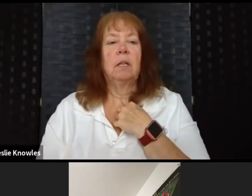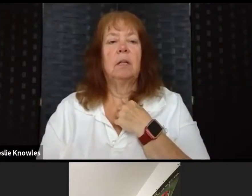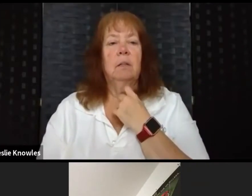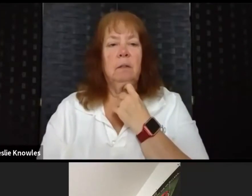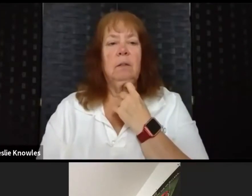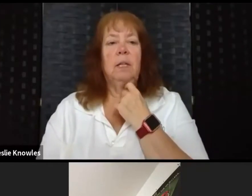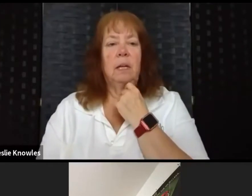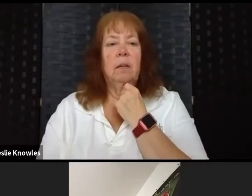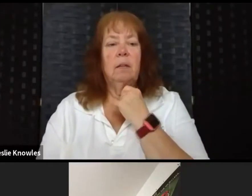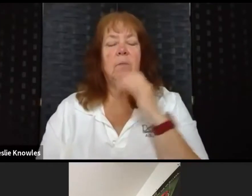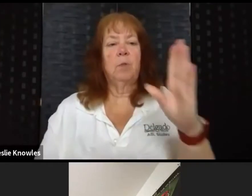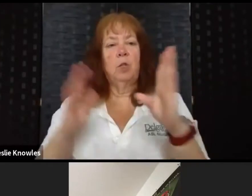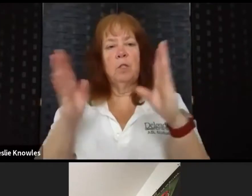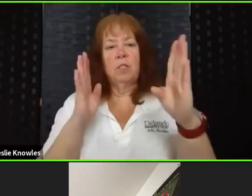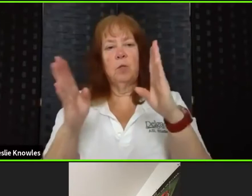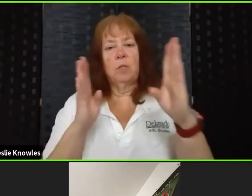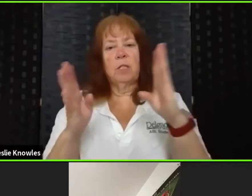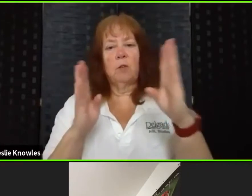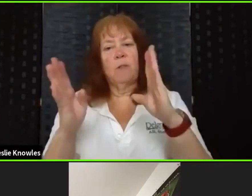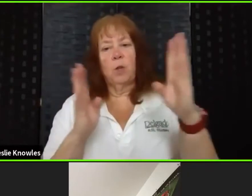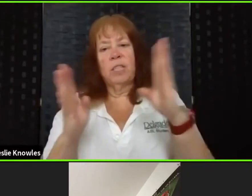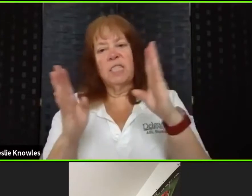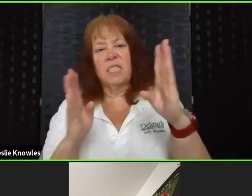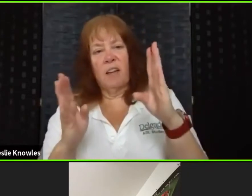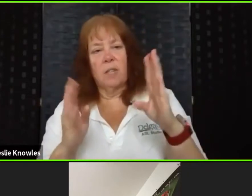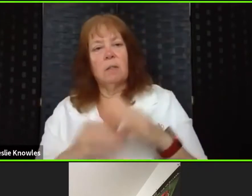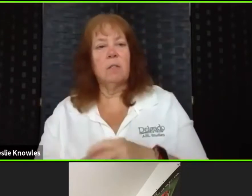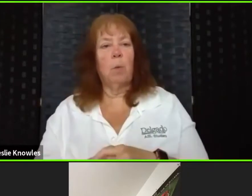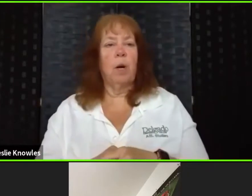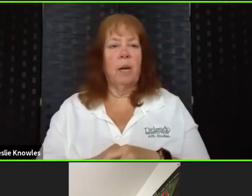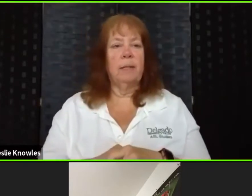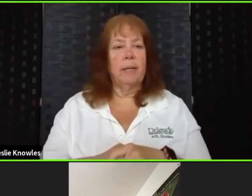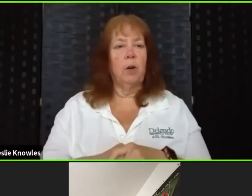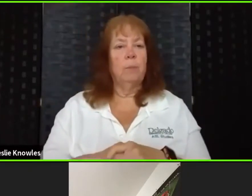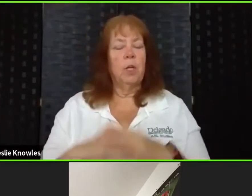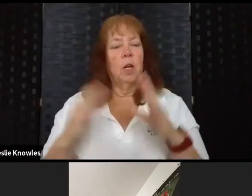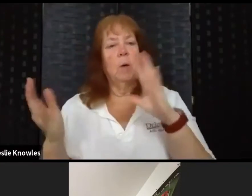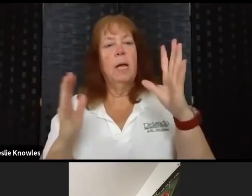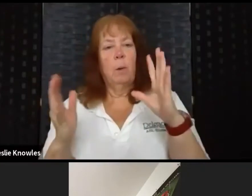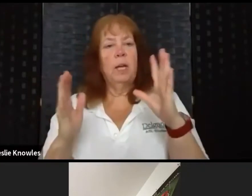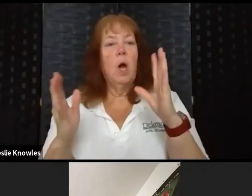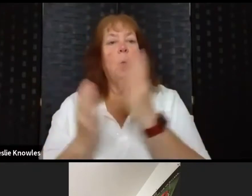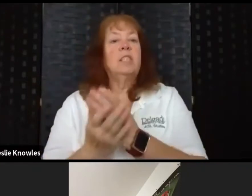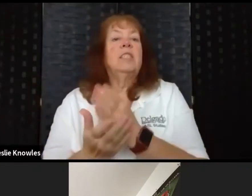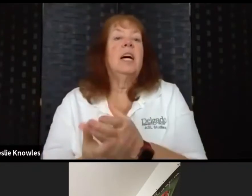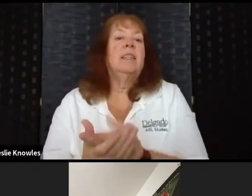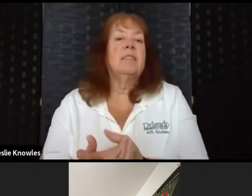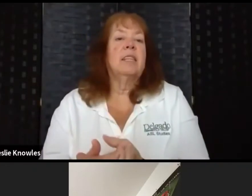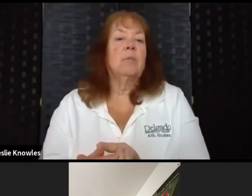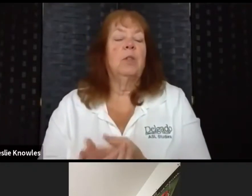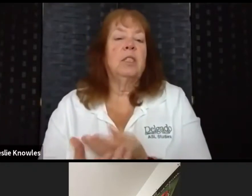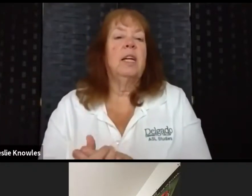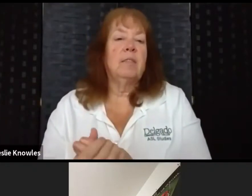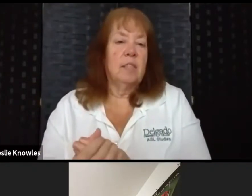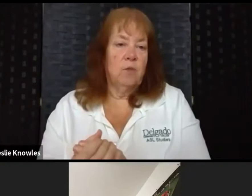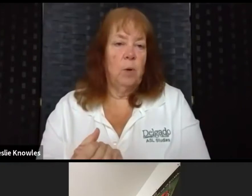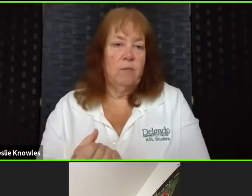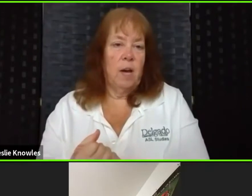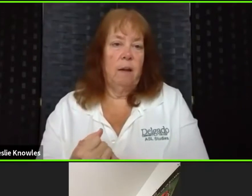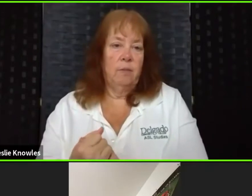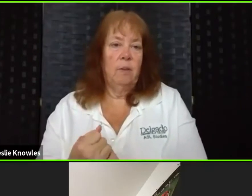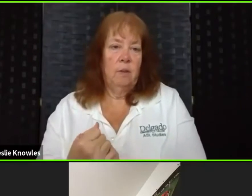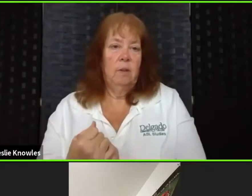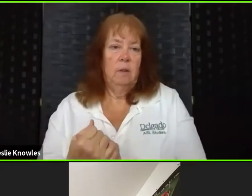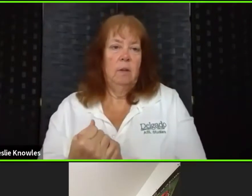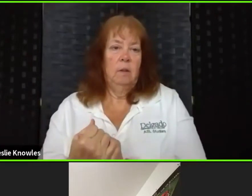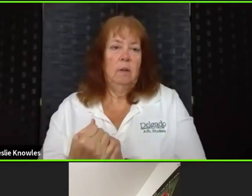that's what I need. 12:30 to 7, somewhere around in there. Oh, okay, yeah, right. We're done at